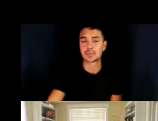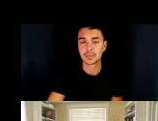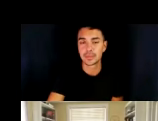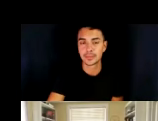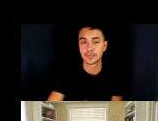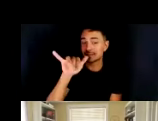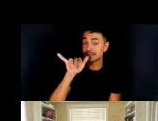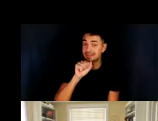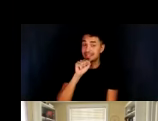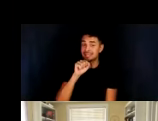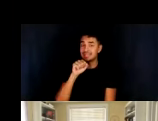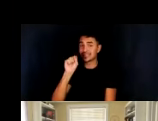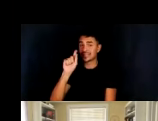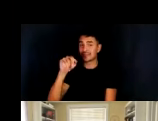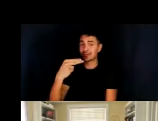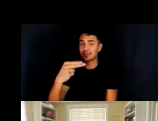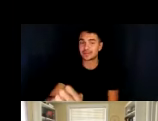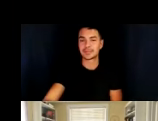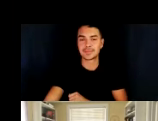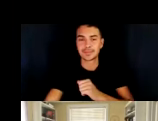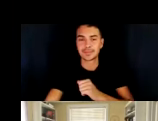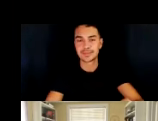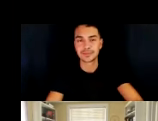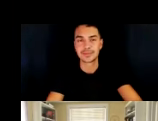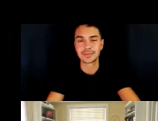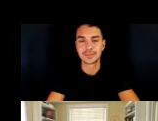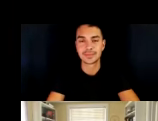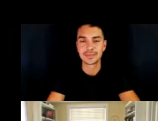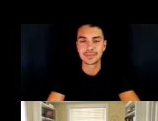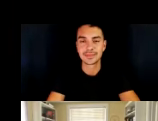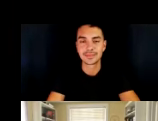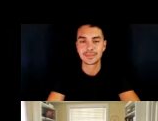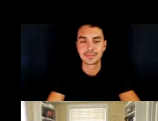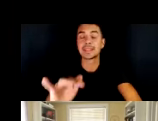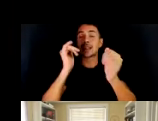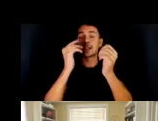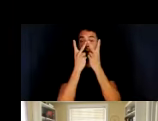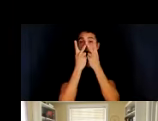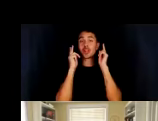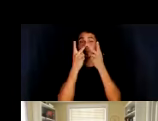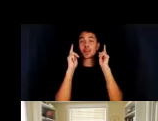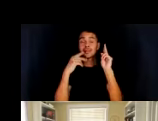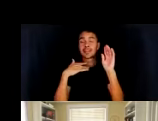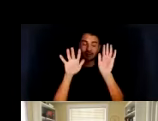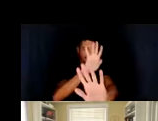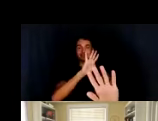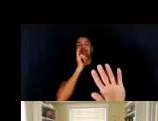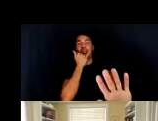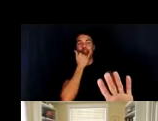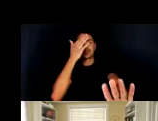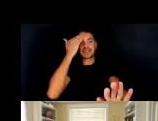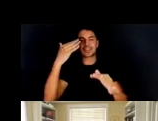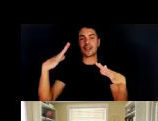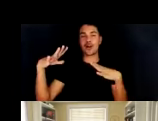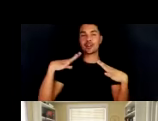Yes, Steph. Okay. I think the Halloween question always throws us off because it's just a holiday